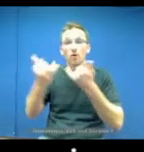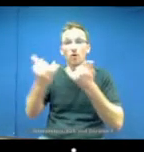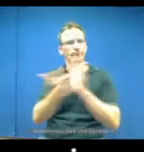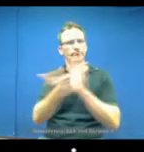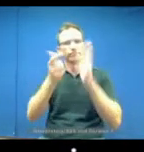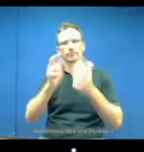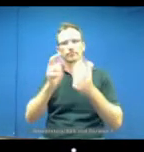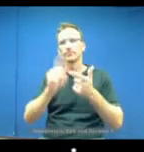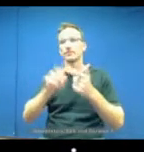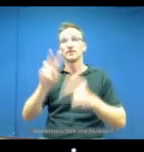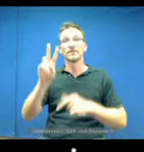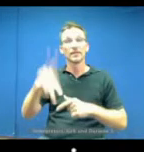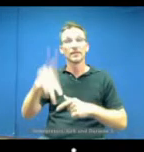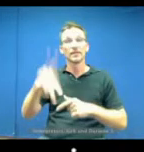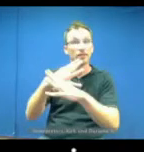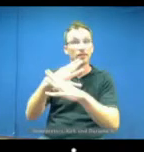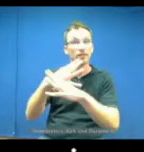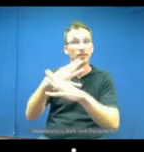text messages,